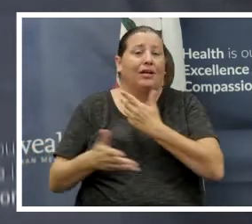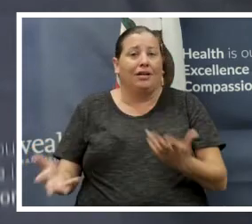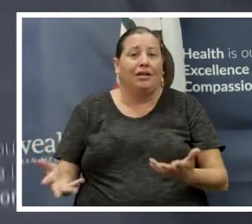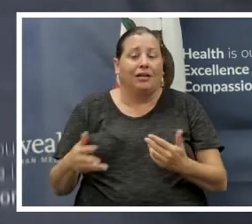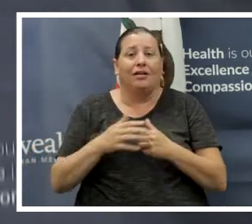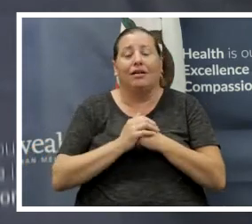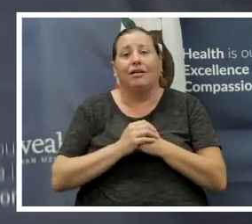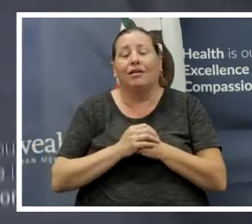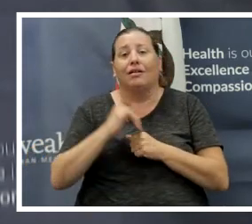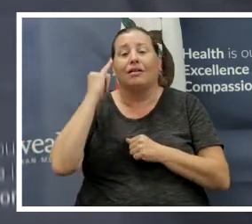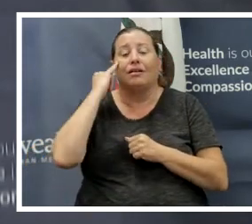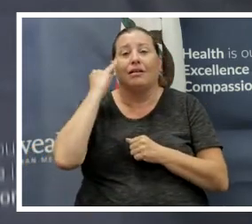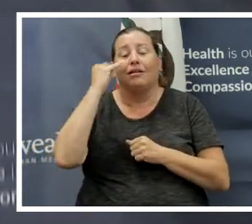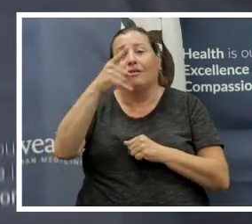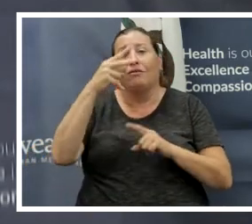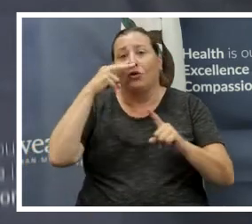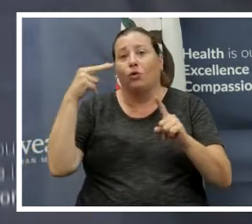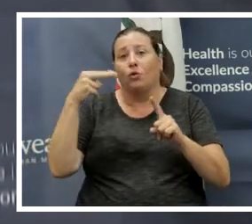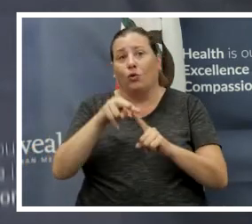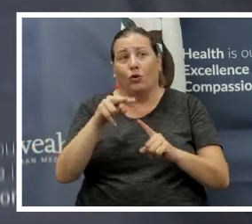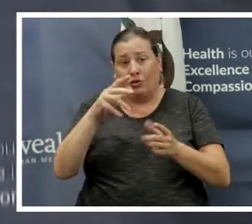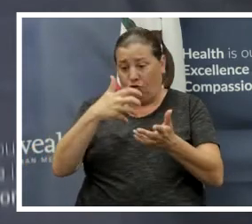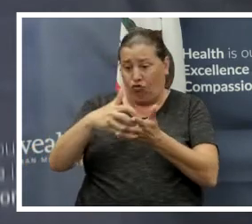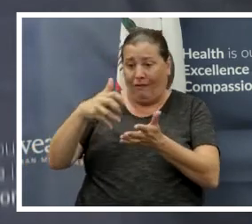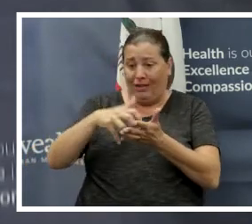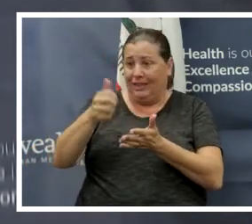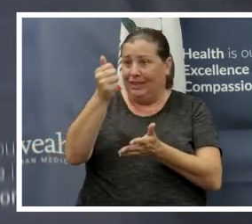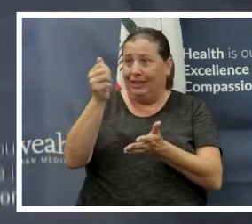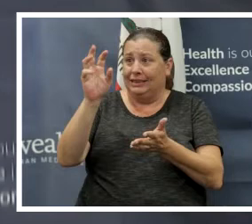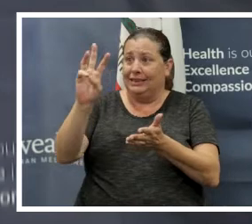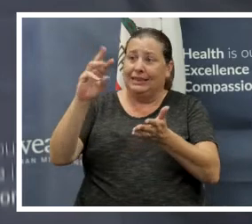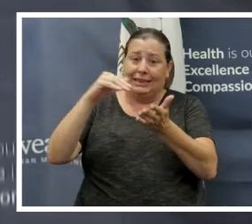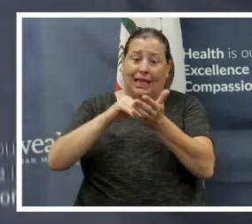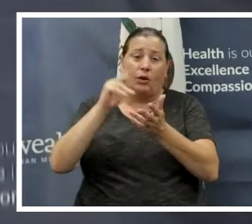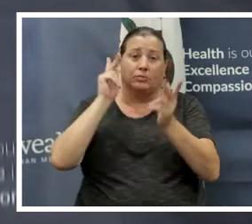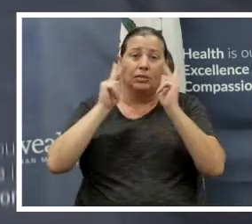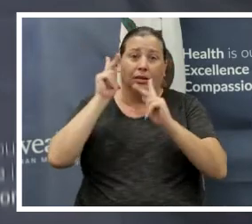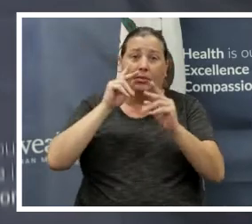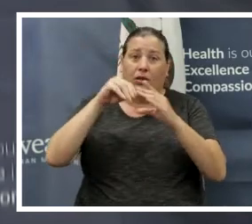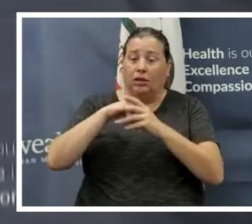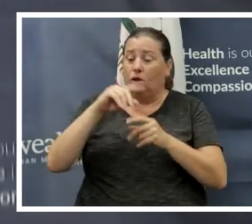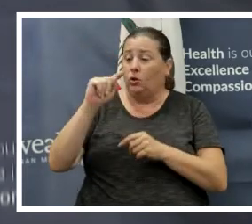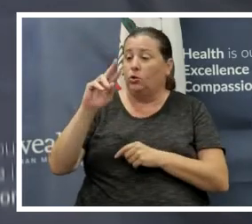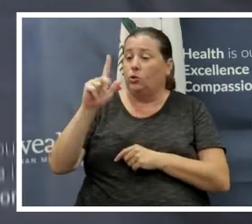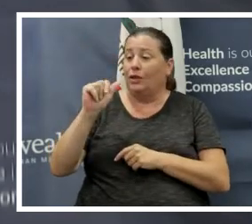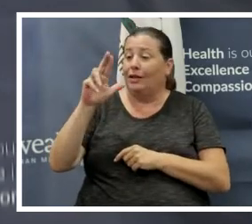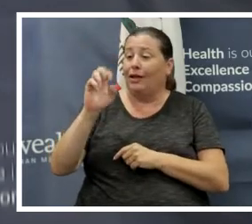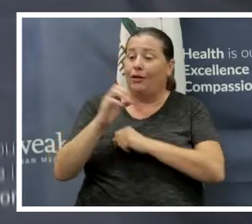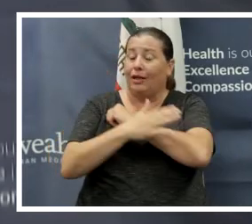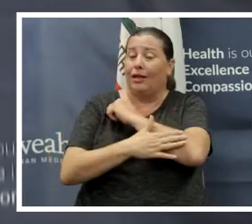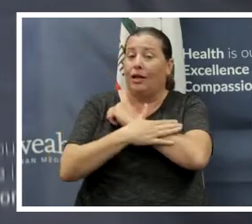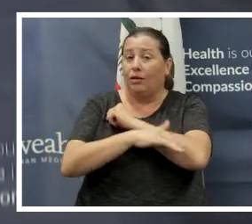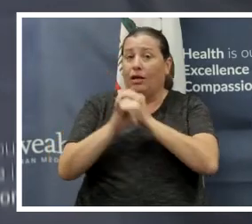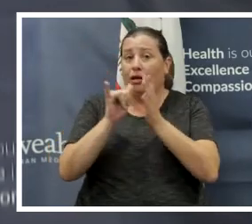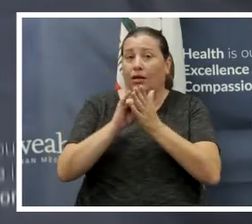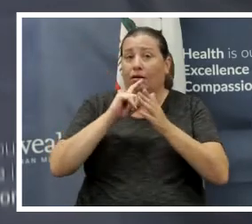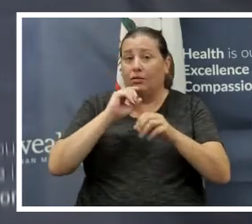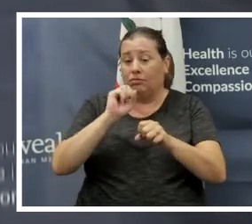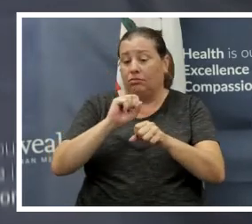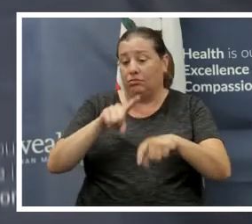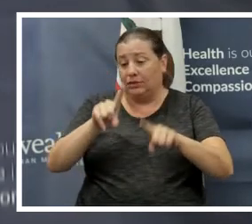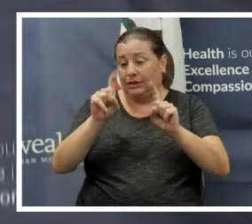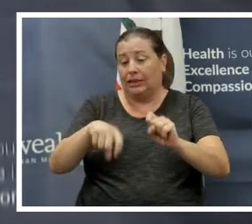virus. If you look at the roughly 16,000 people in Tulare County that have tested positive on a population